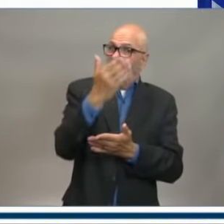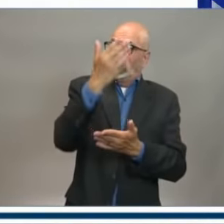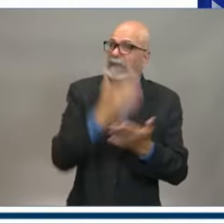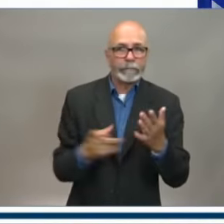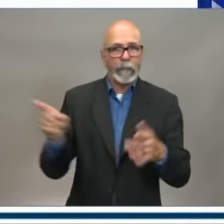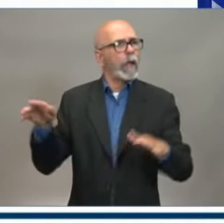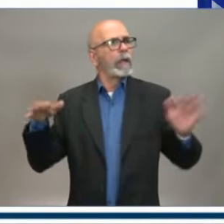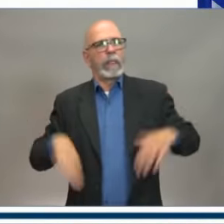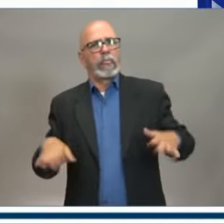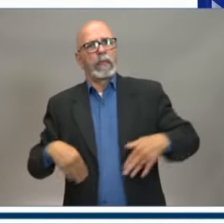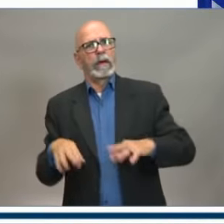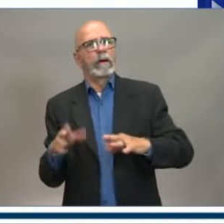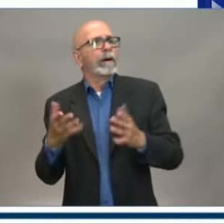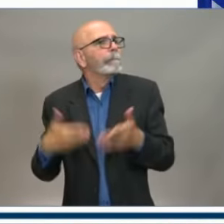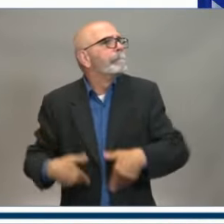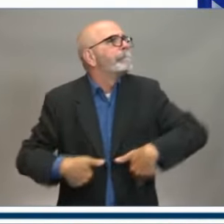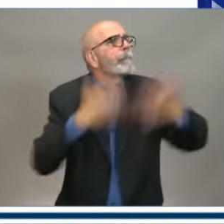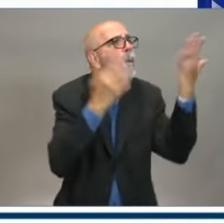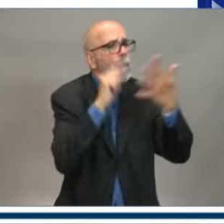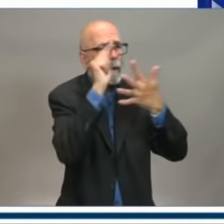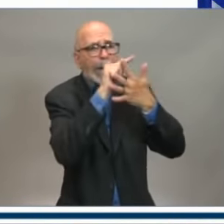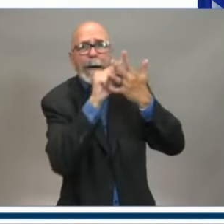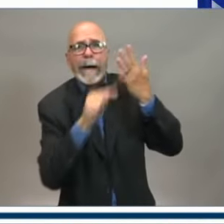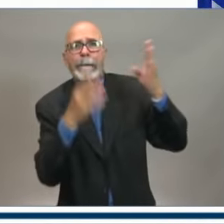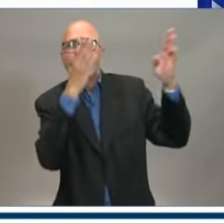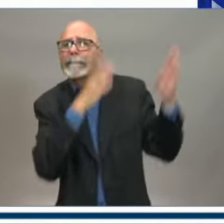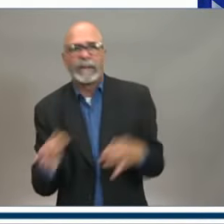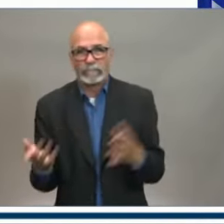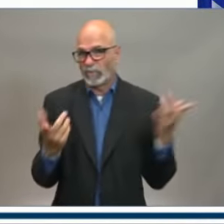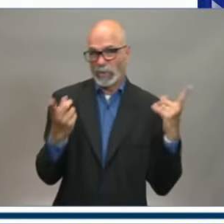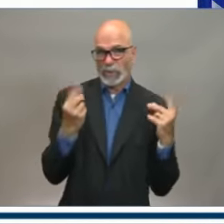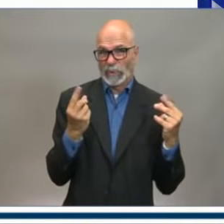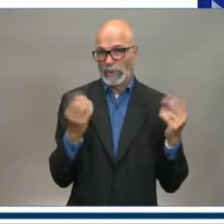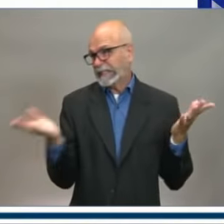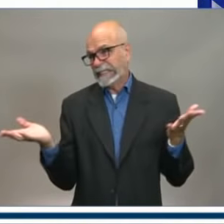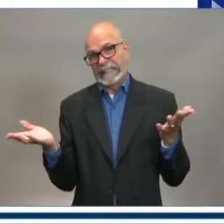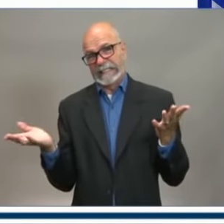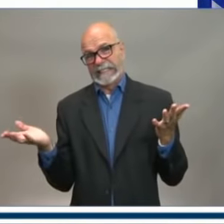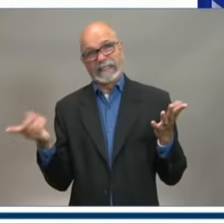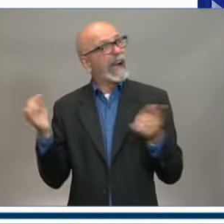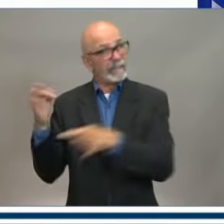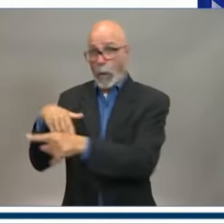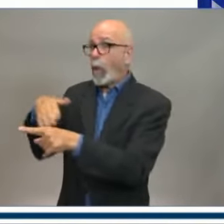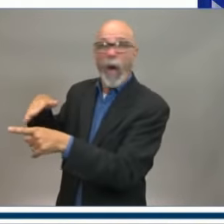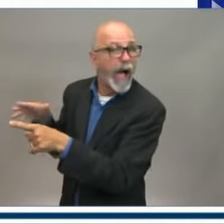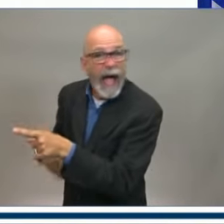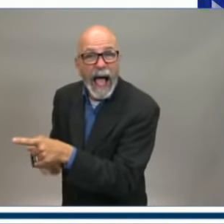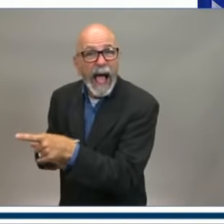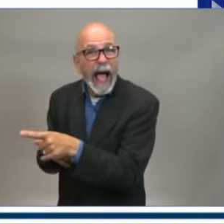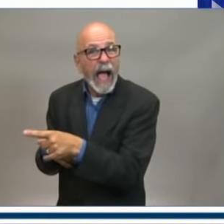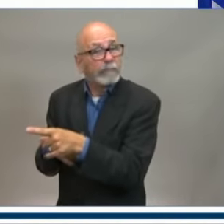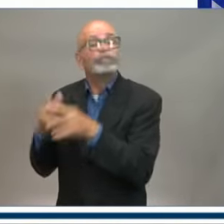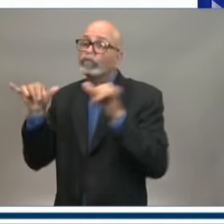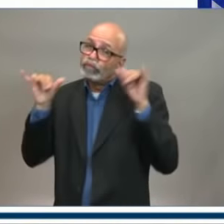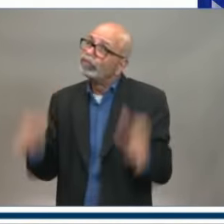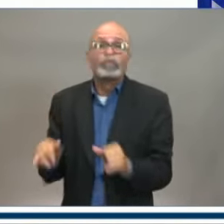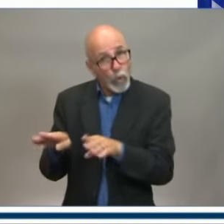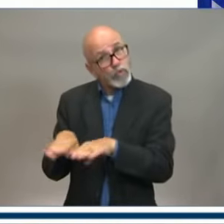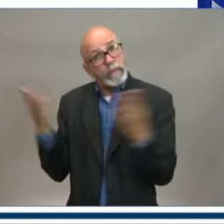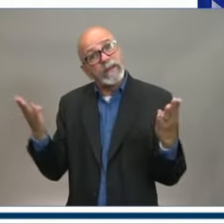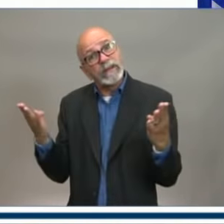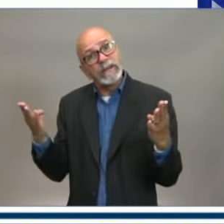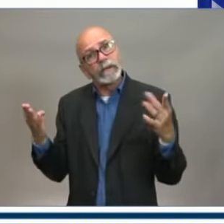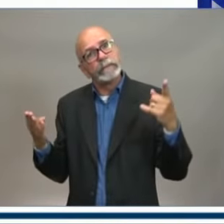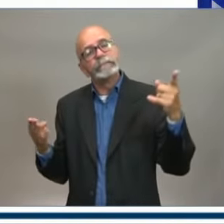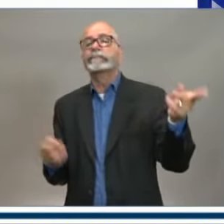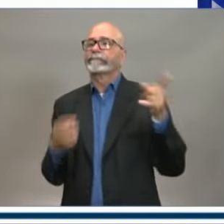reopening that are required to? And if not, is there any way that they will be able to open come Friday? No, every sector